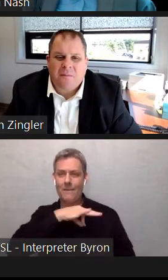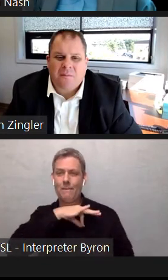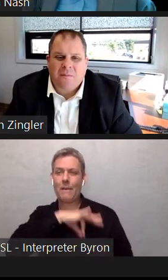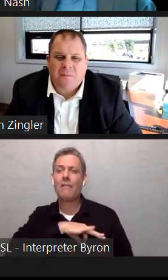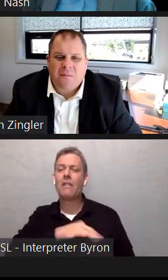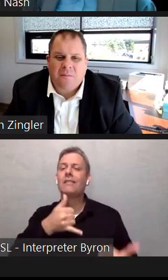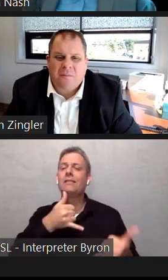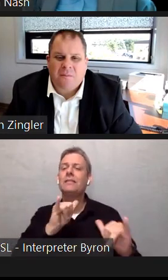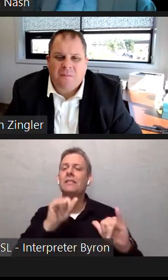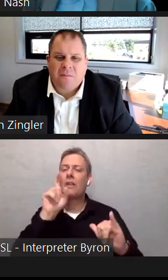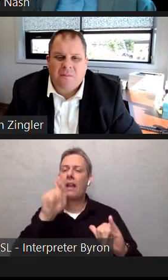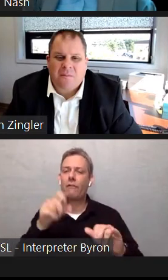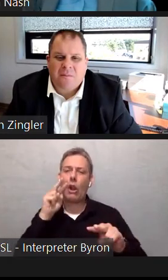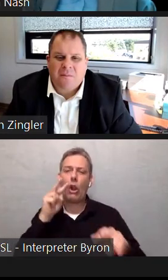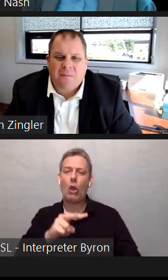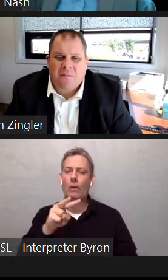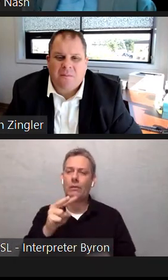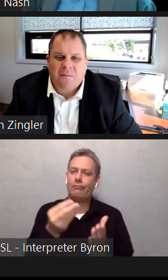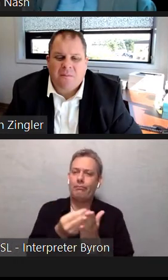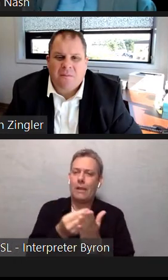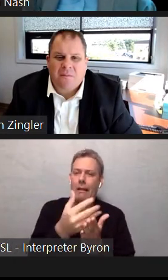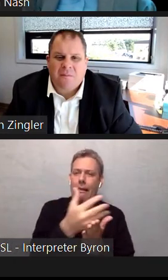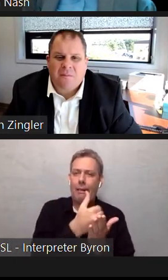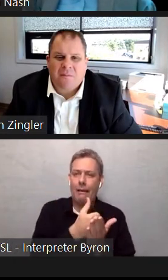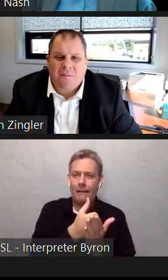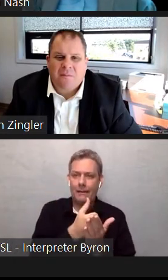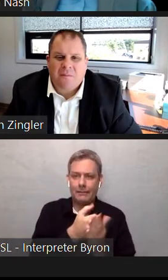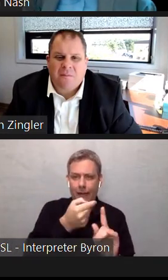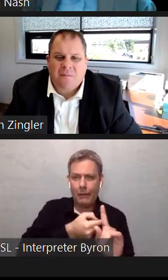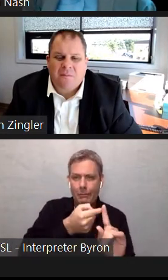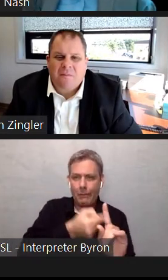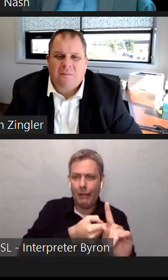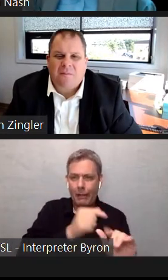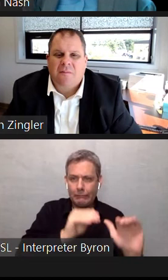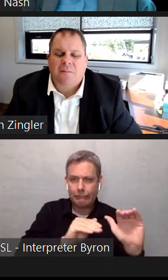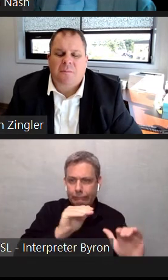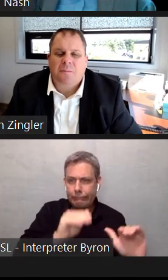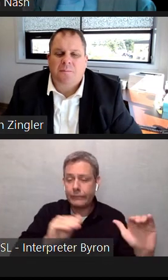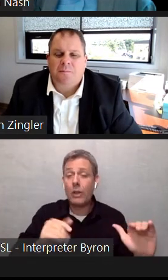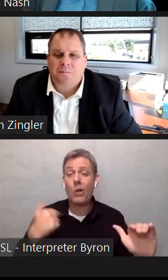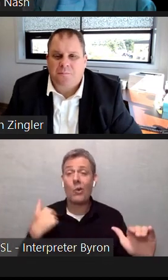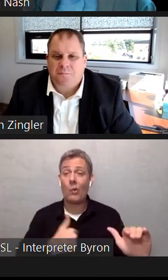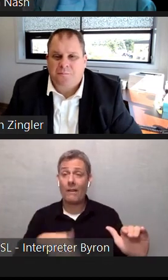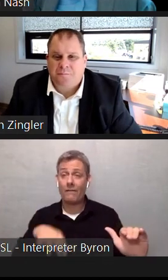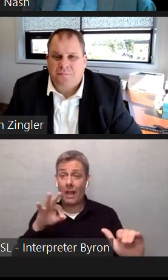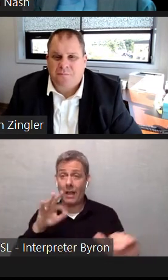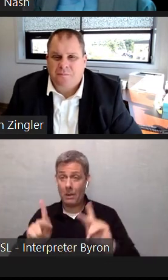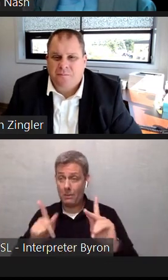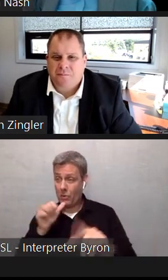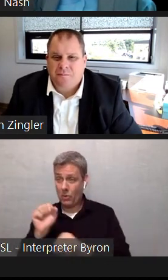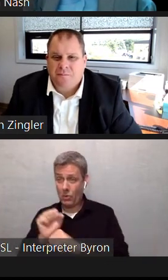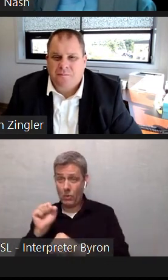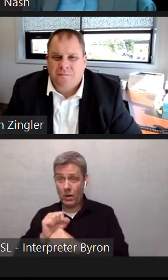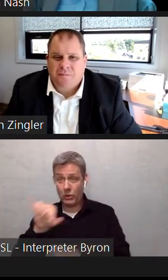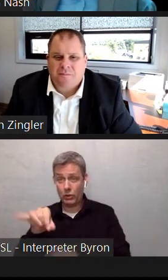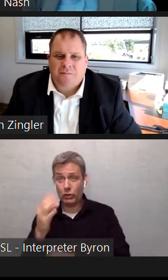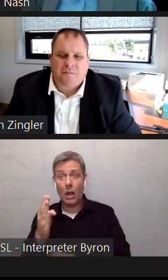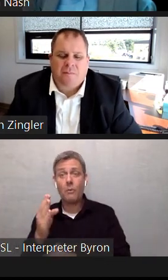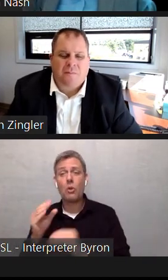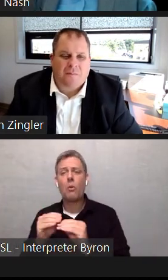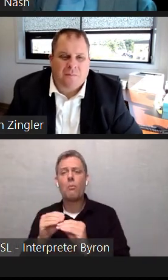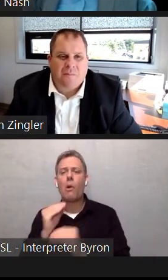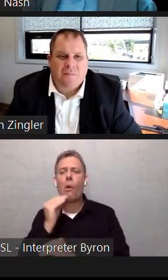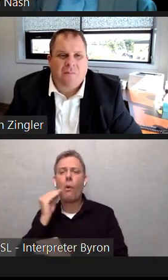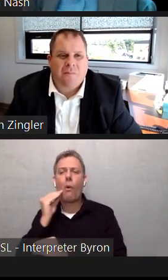at income. Do we find that people are working jobs virtually at potentially lower wages in